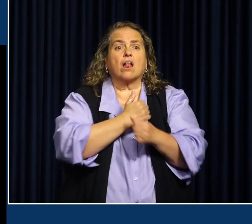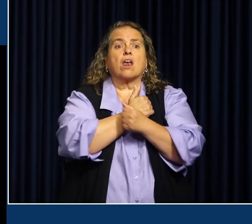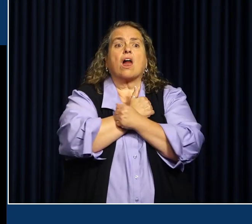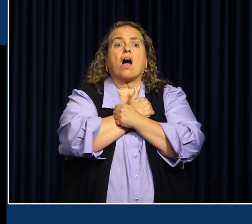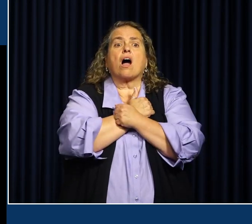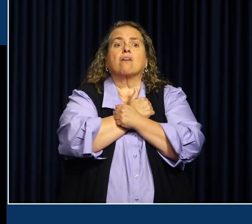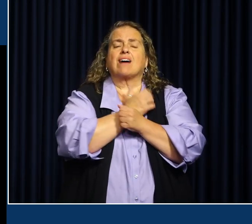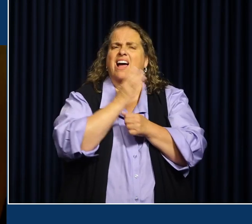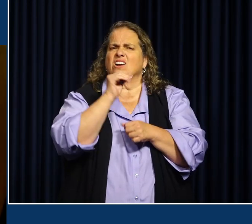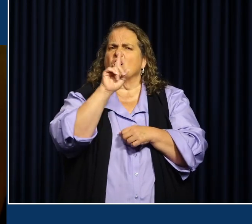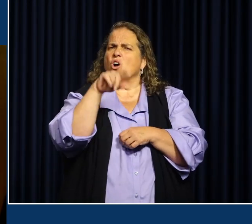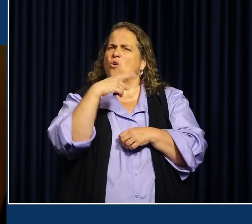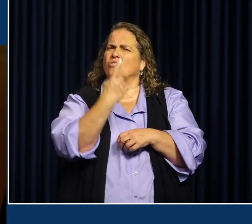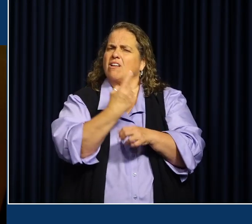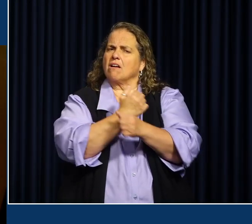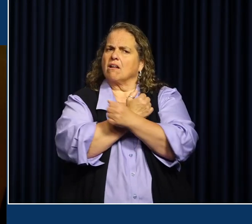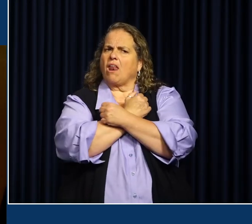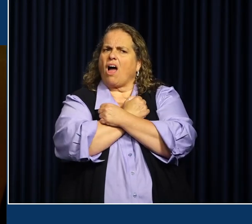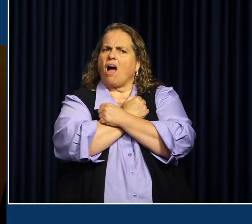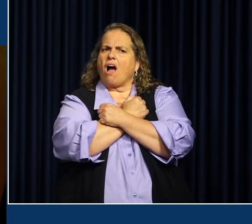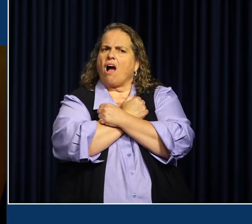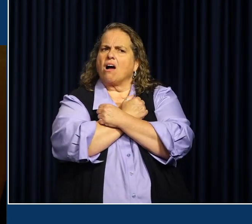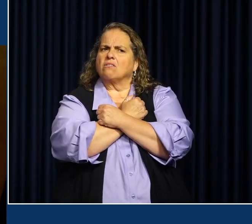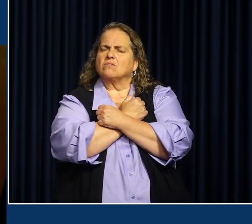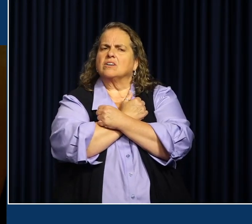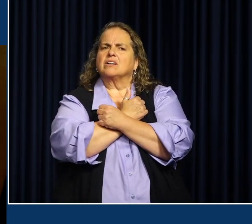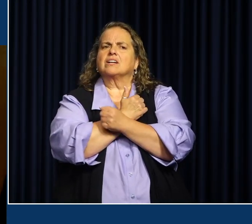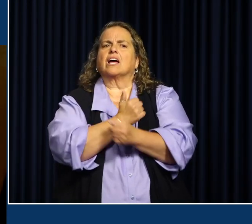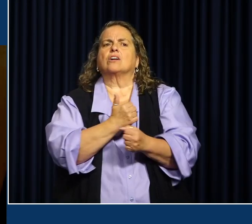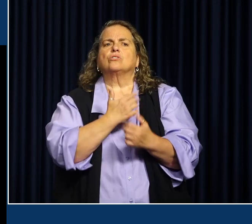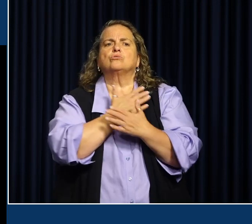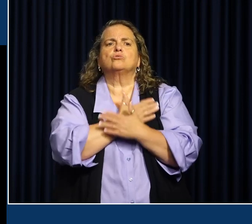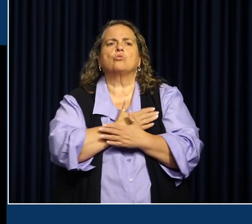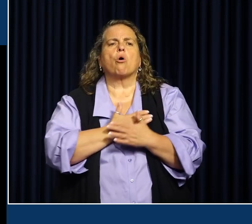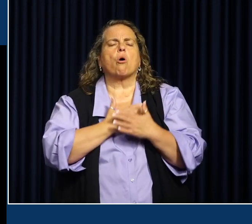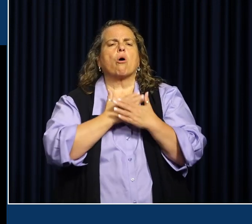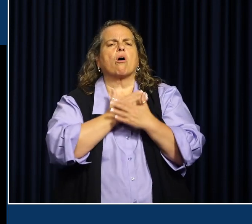only love can join the tribes of